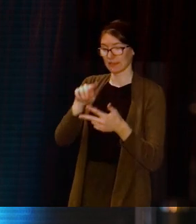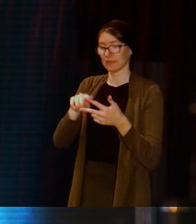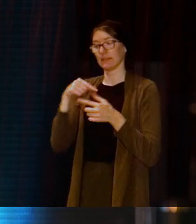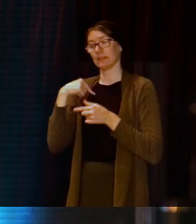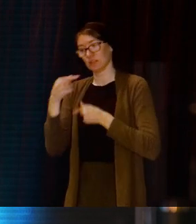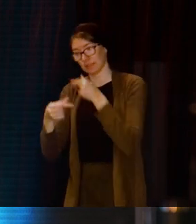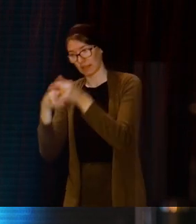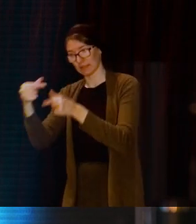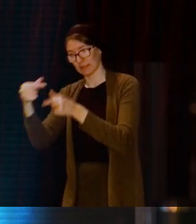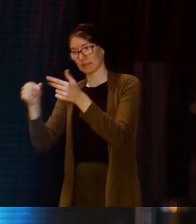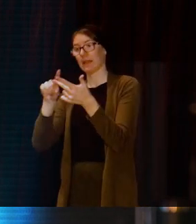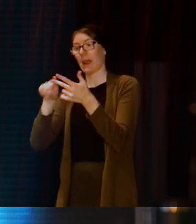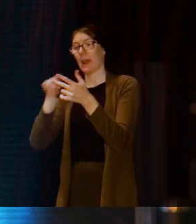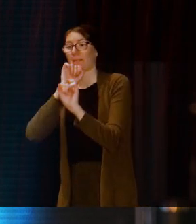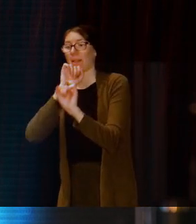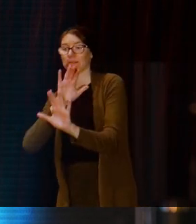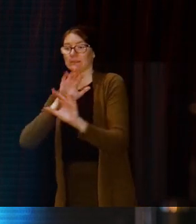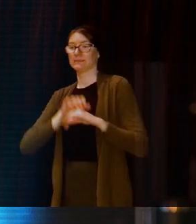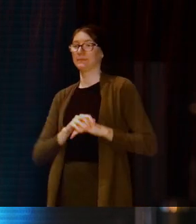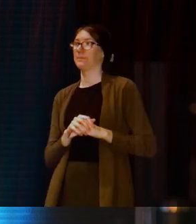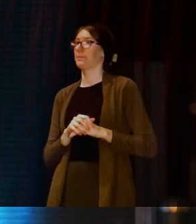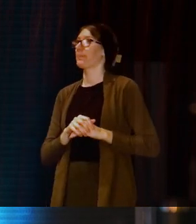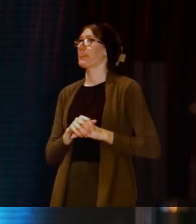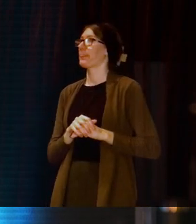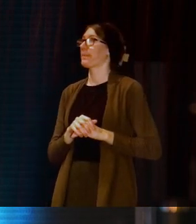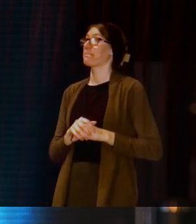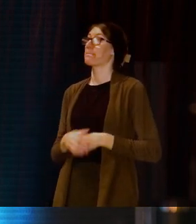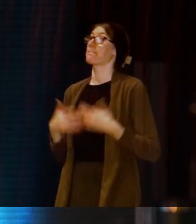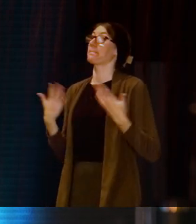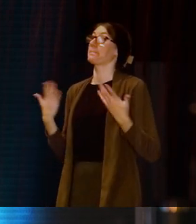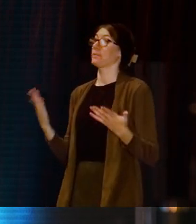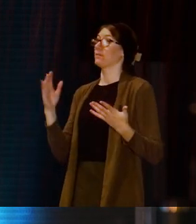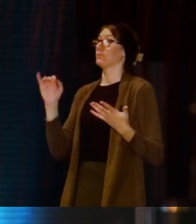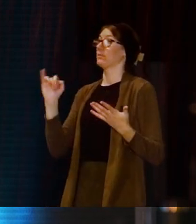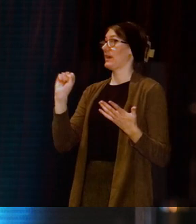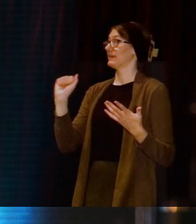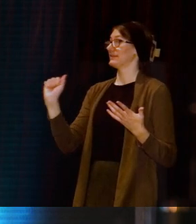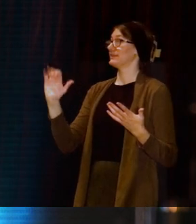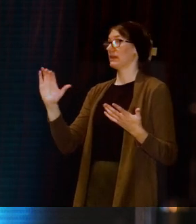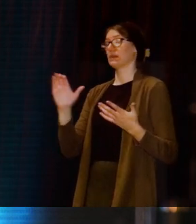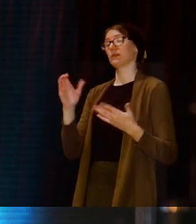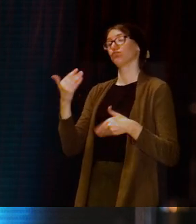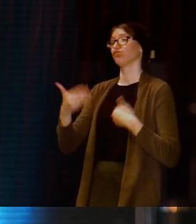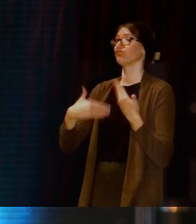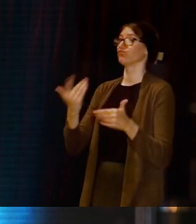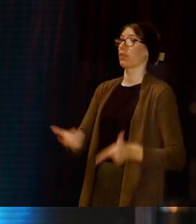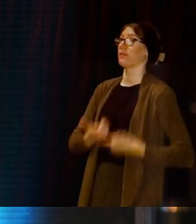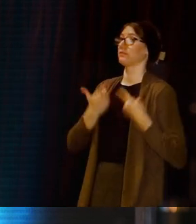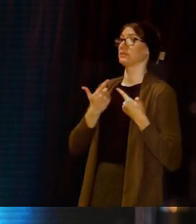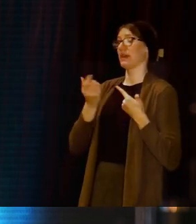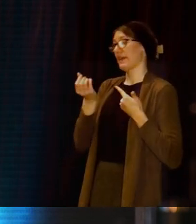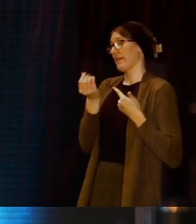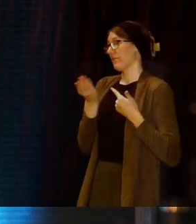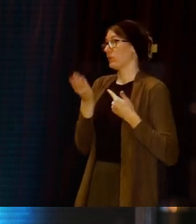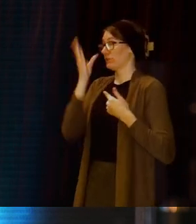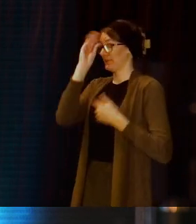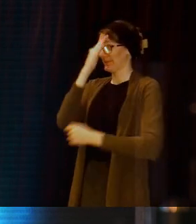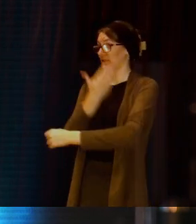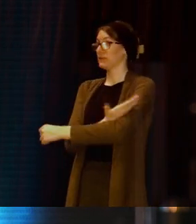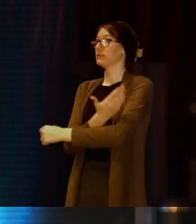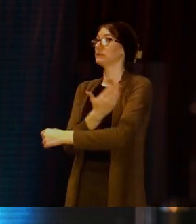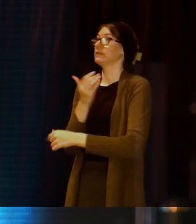or descendants, and a blessing. Well, then Isaac goes, and he lives his life, and then he has a couple of sons as